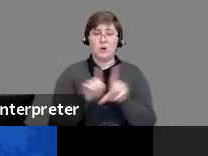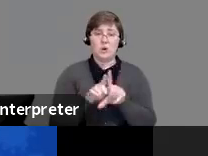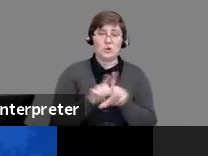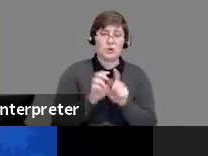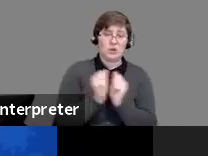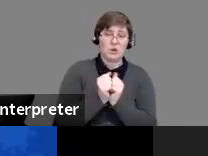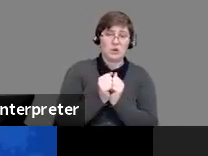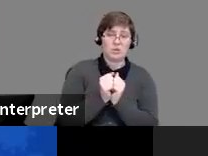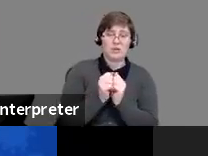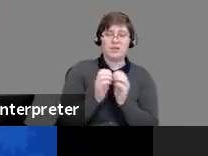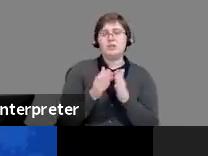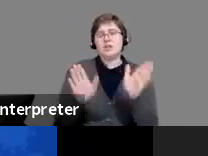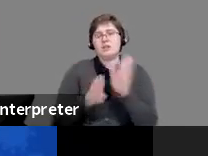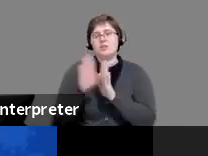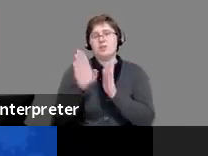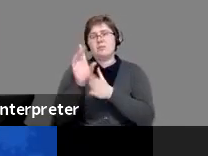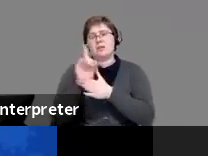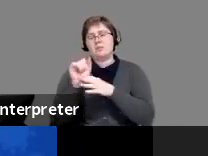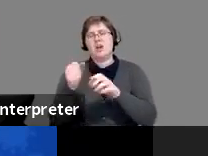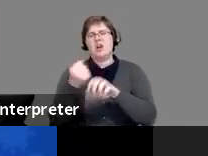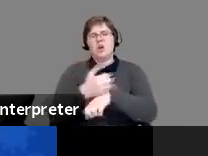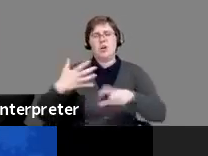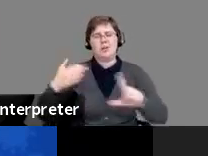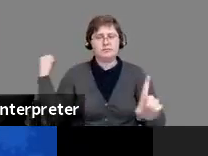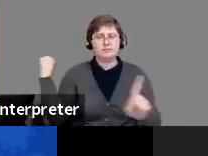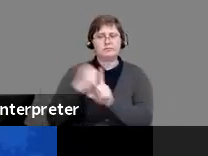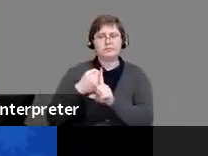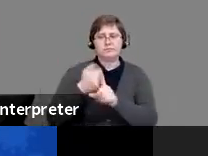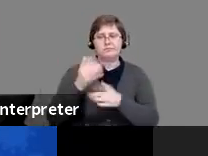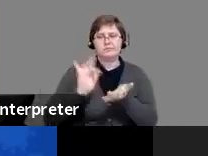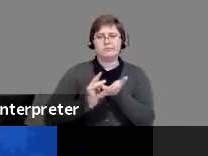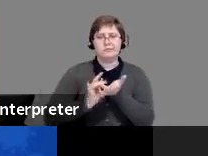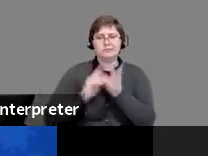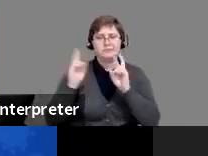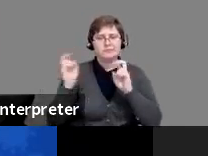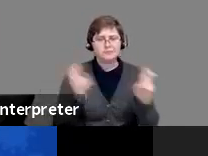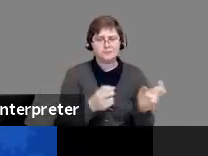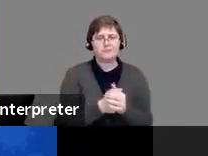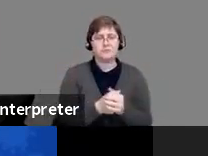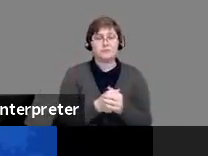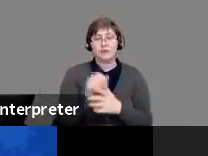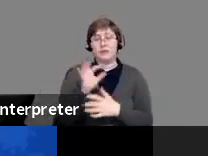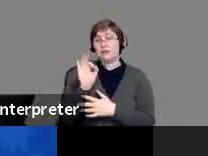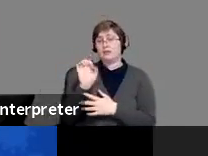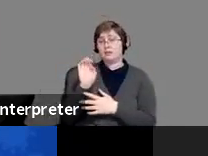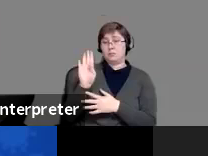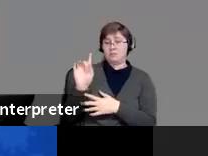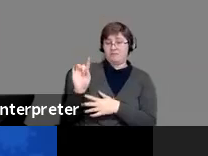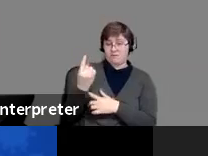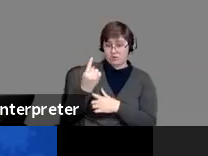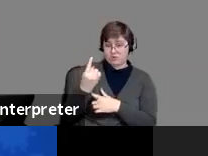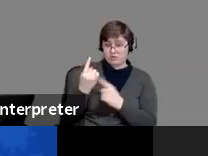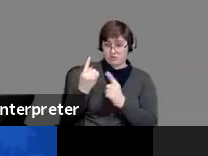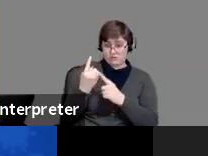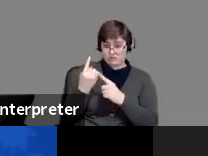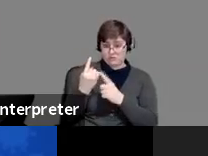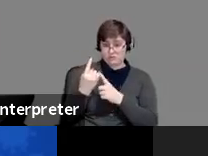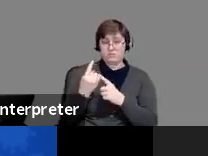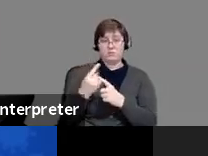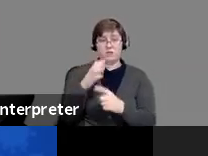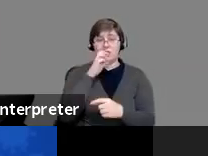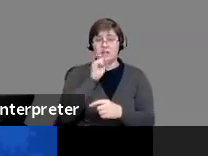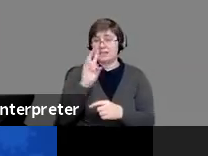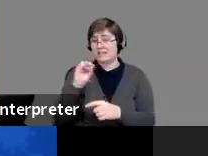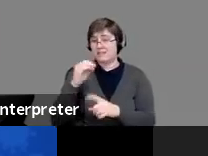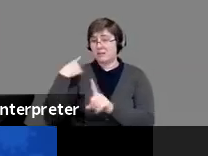severe congenital development and early onset medical disorders as well. Come February 1st, we're looking at 70 and